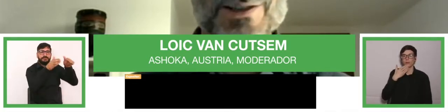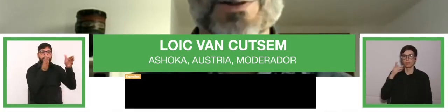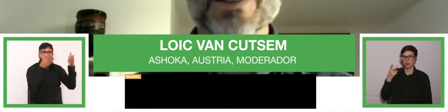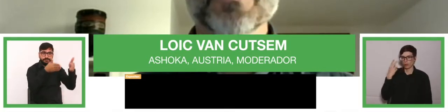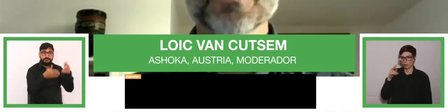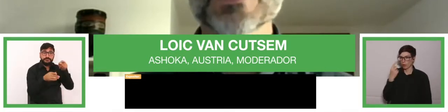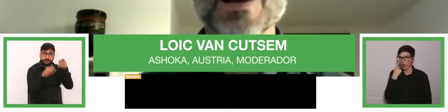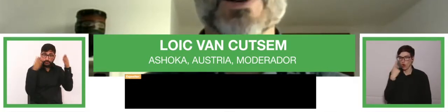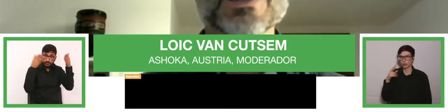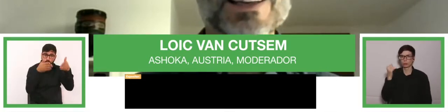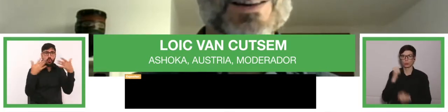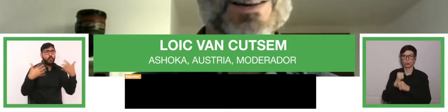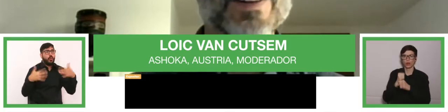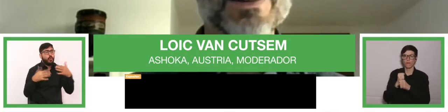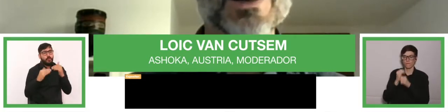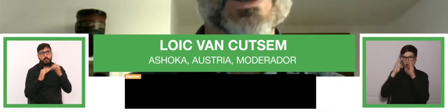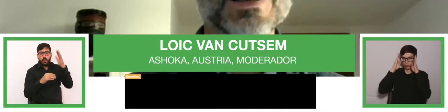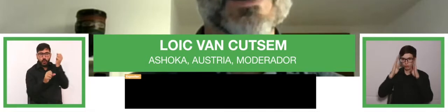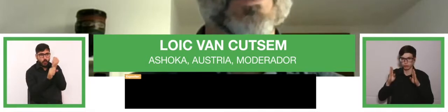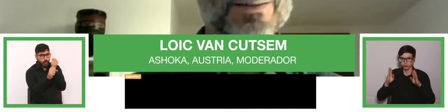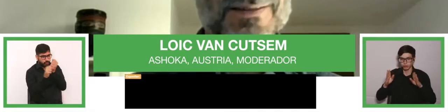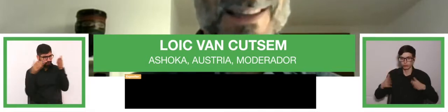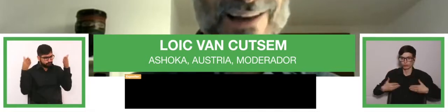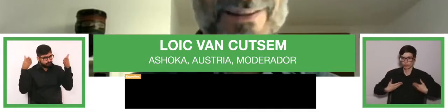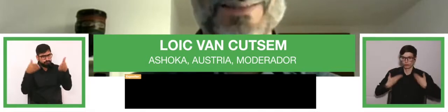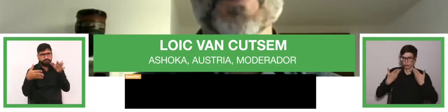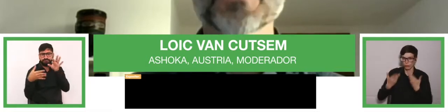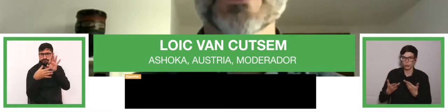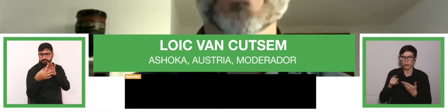wife and his children, established the Essl Foundation in